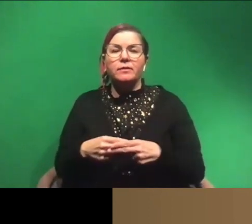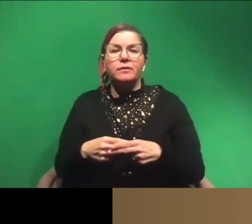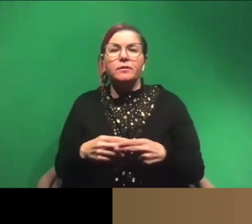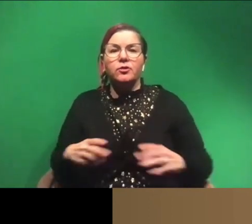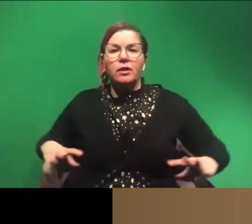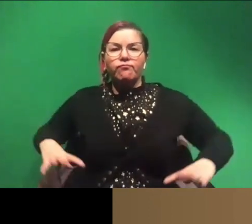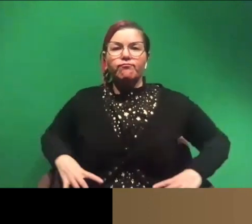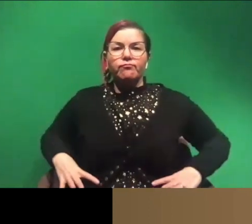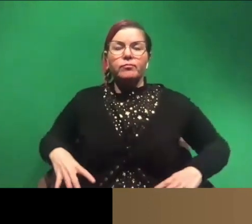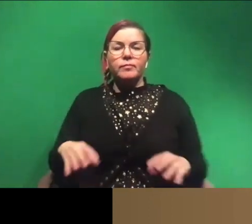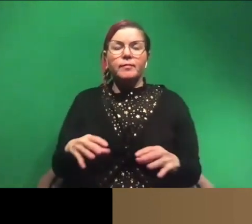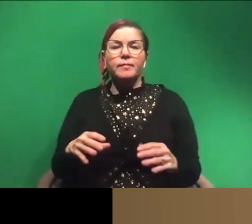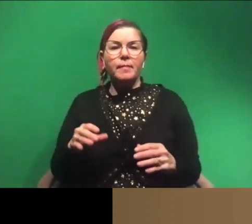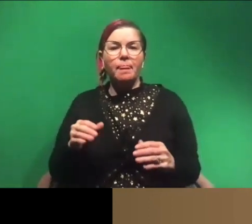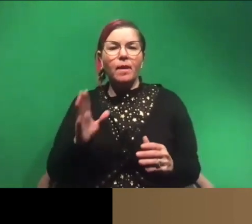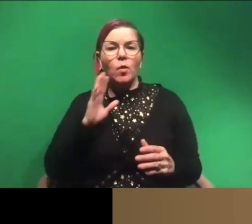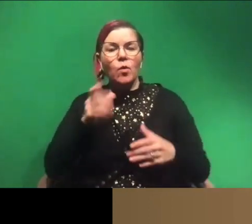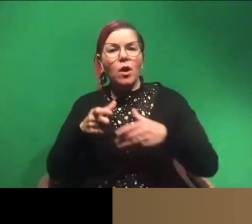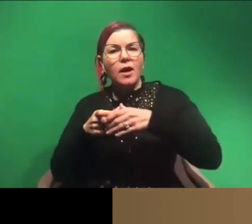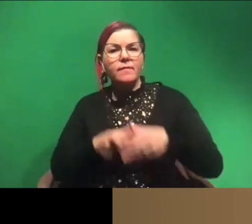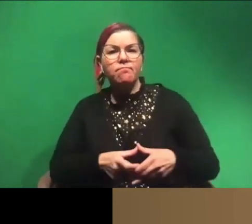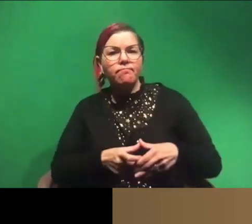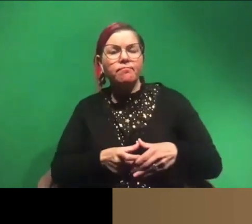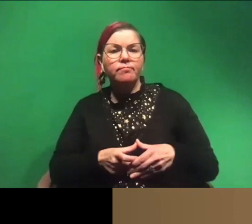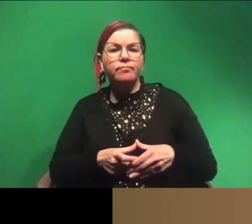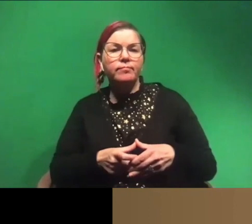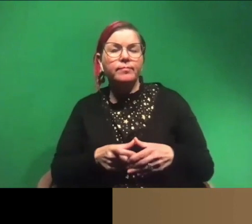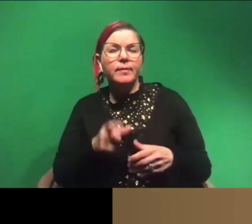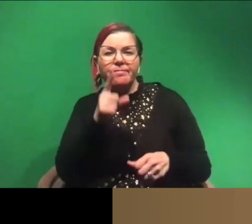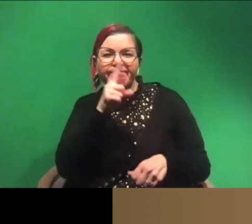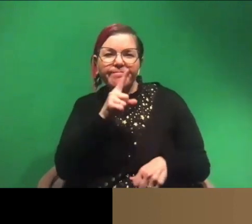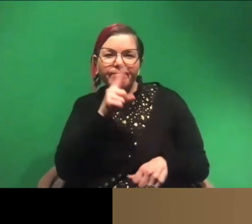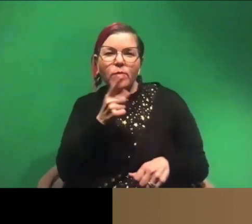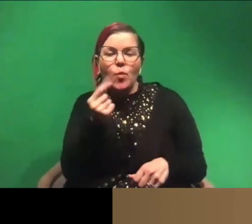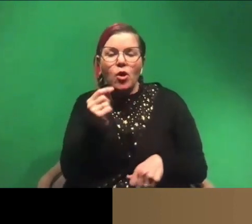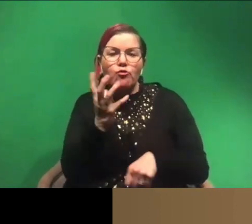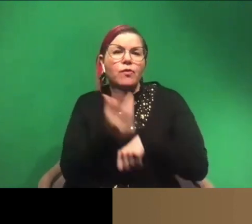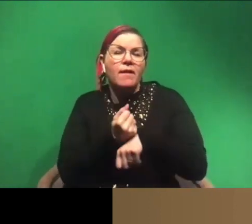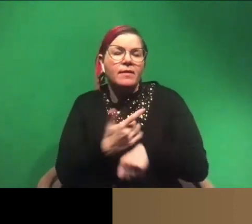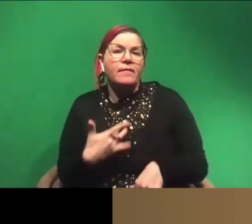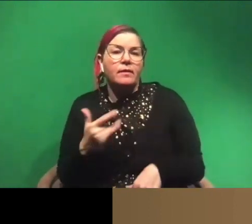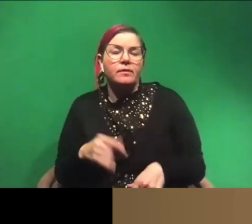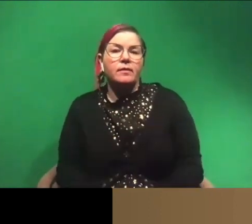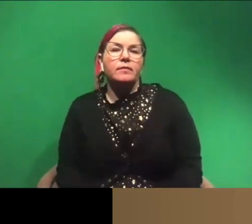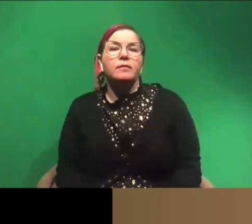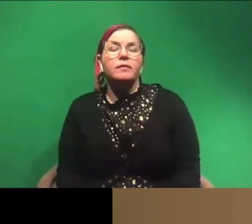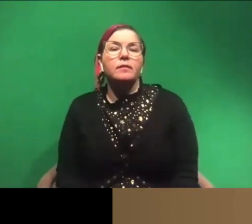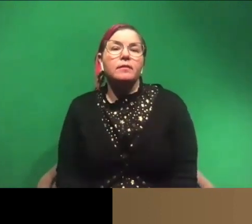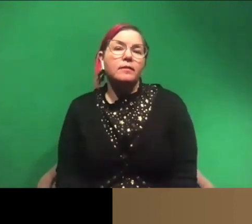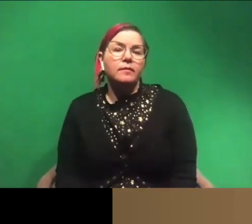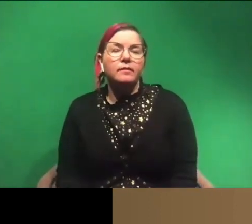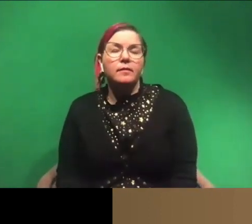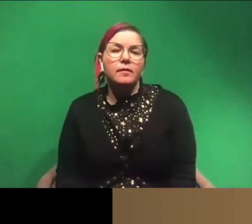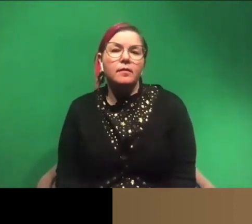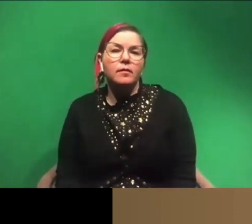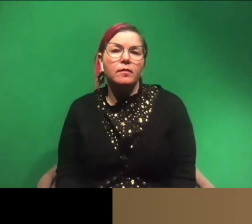waist. And so that kind of pulls you down to simulate what gravity would do. And they